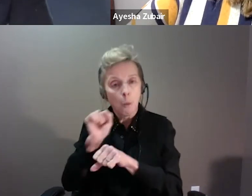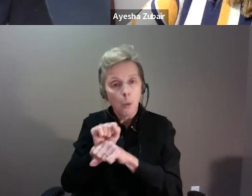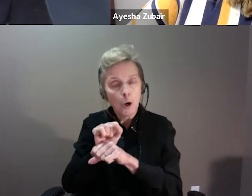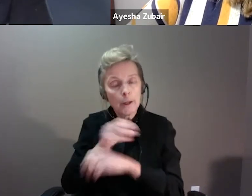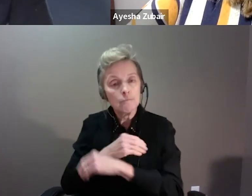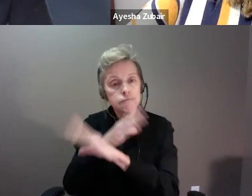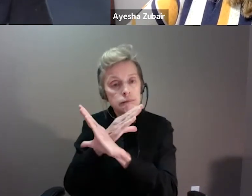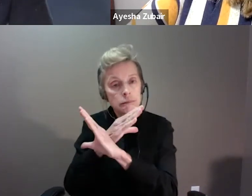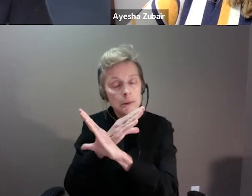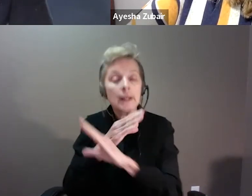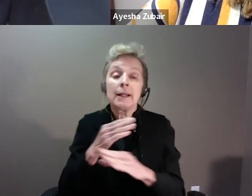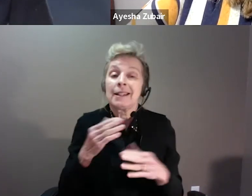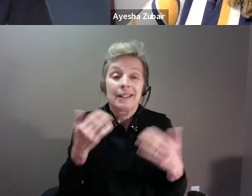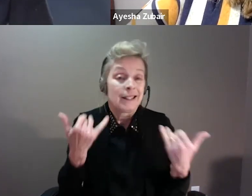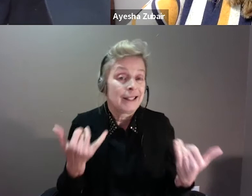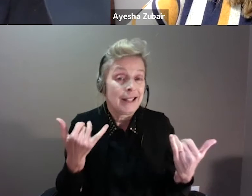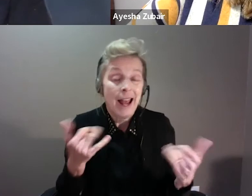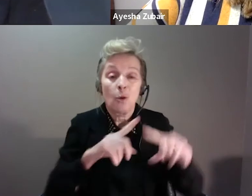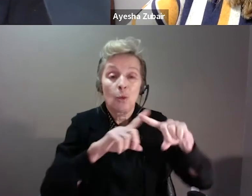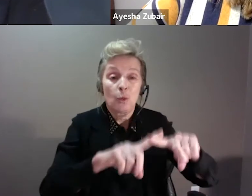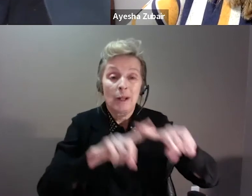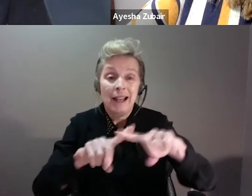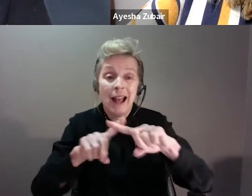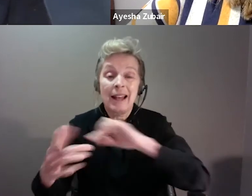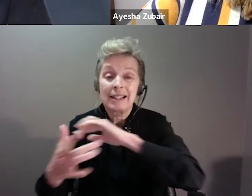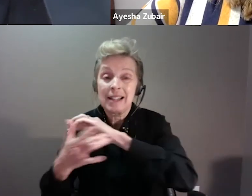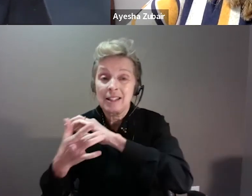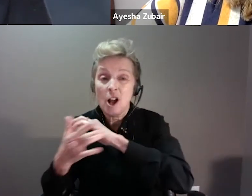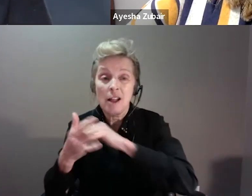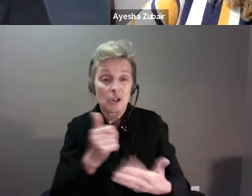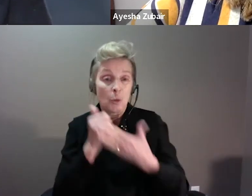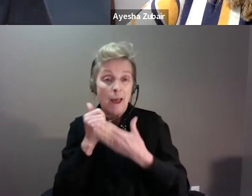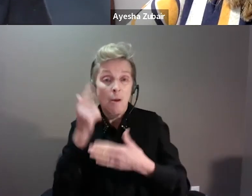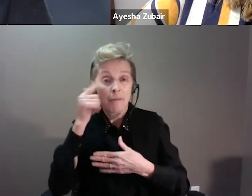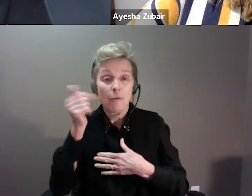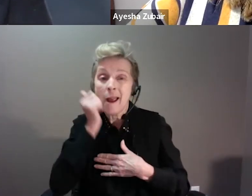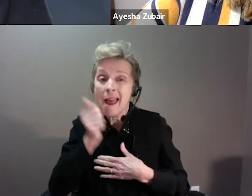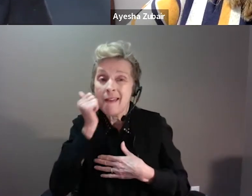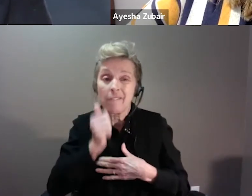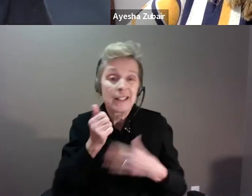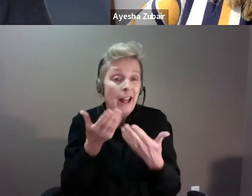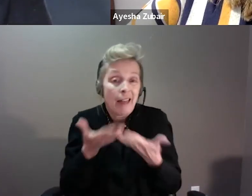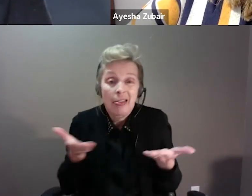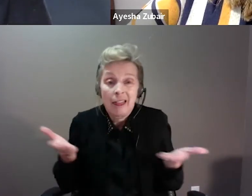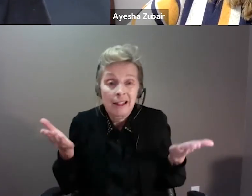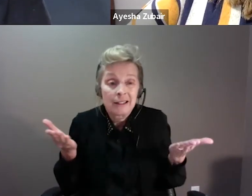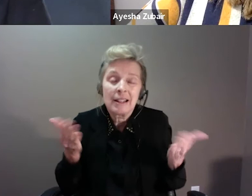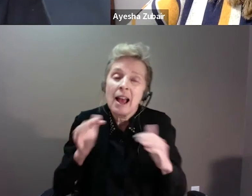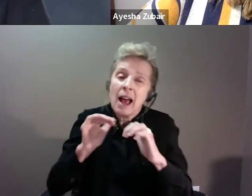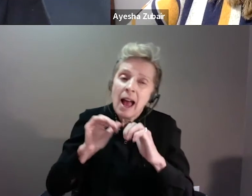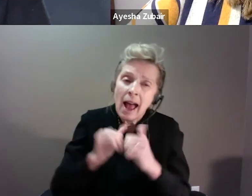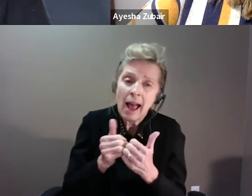where we're now reliant on these technologies to perform our everyday tasks, in what ways could they